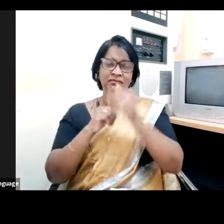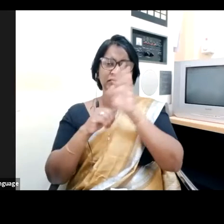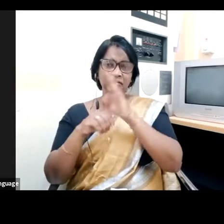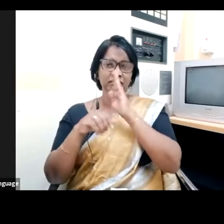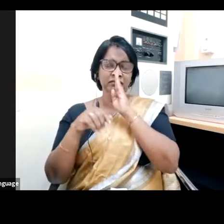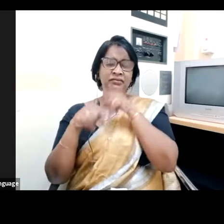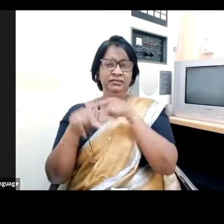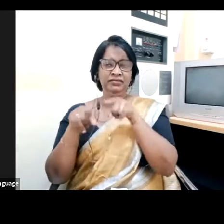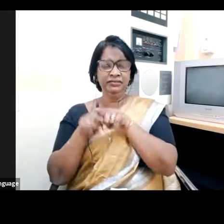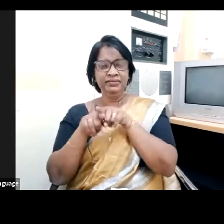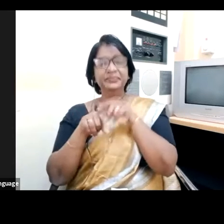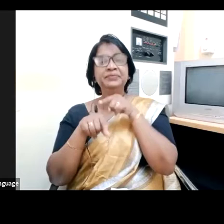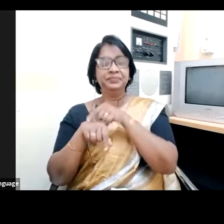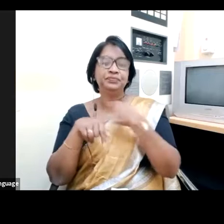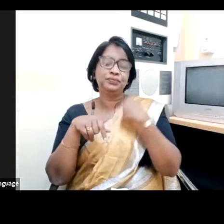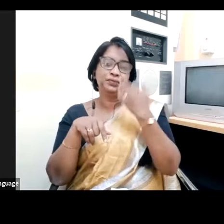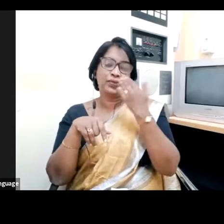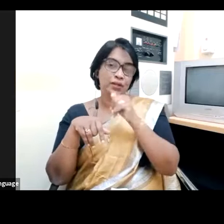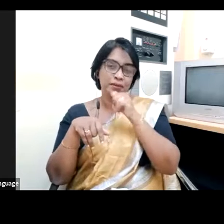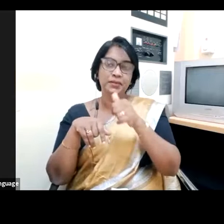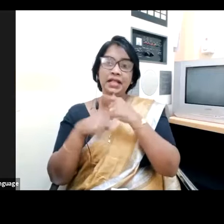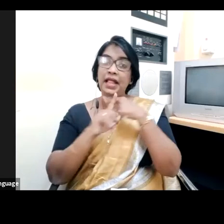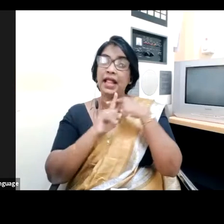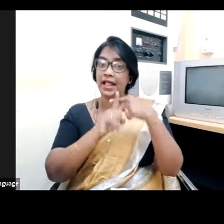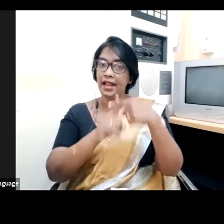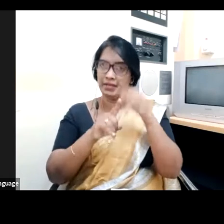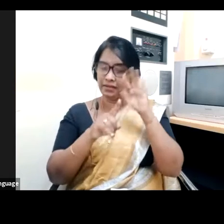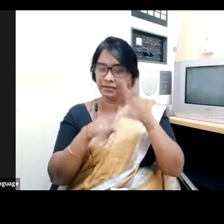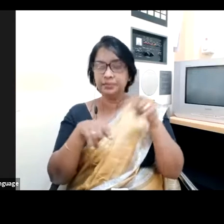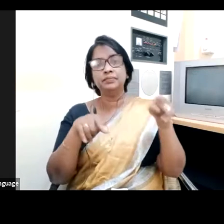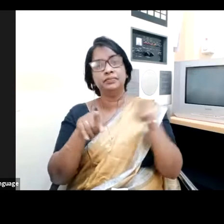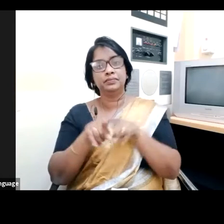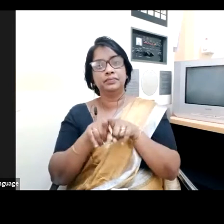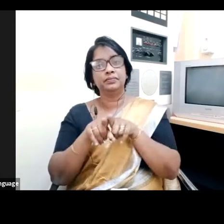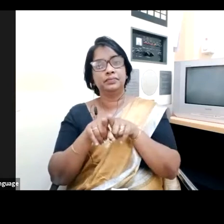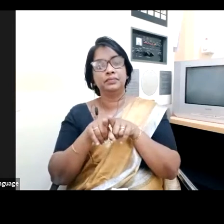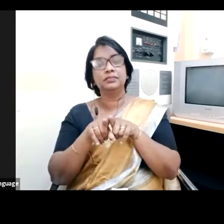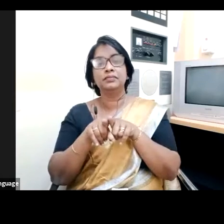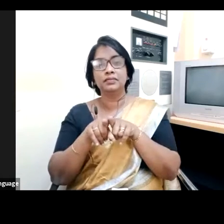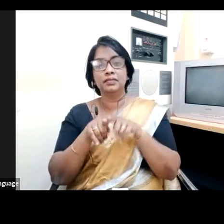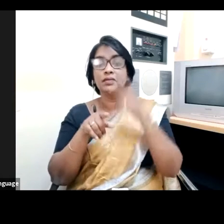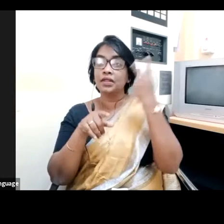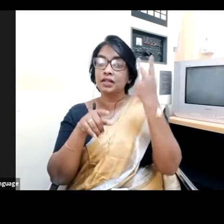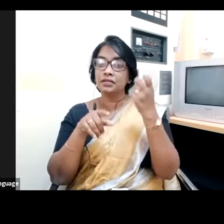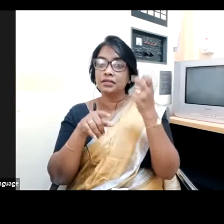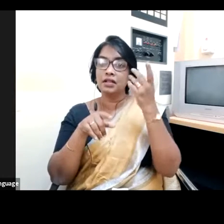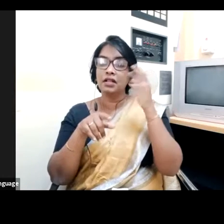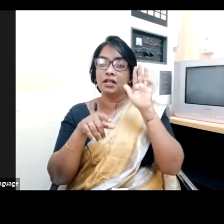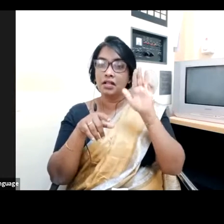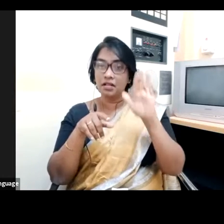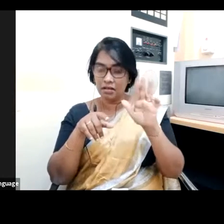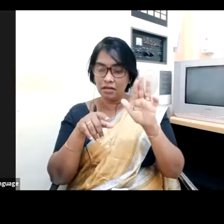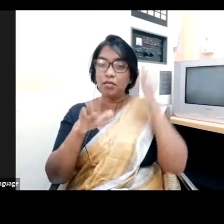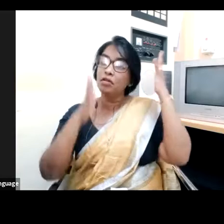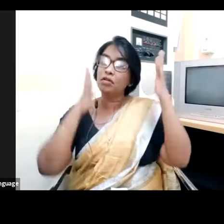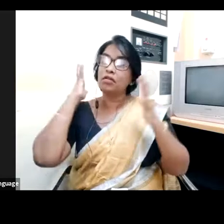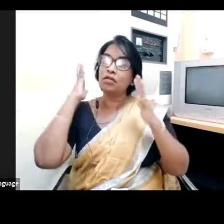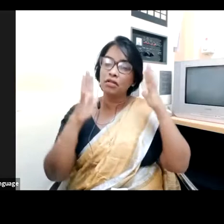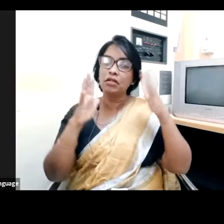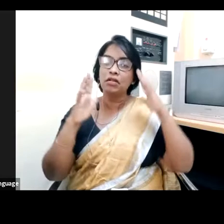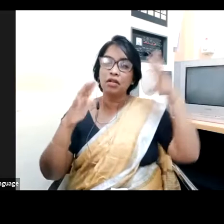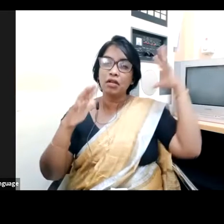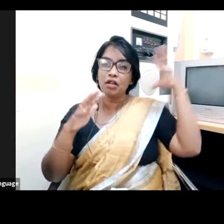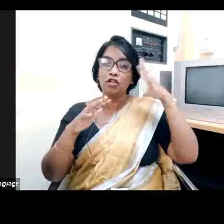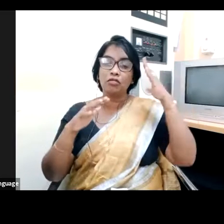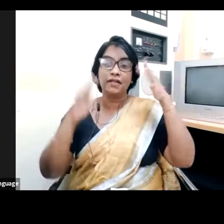to the 2019 UN Climate Action Summit, the UN Global Compact took another important step. In close cooperation with SBTi, we